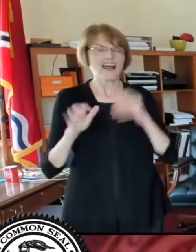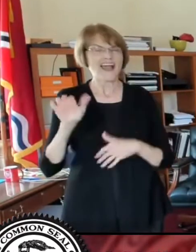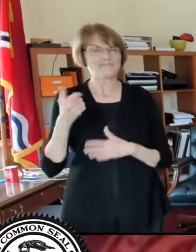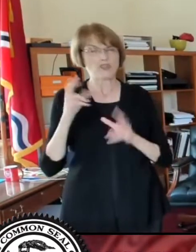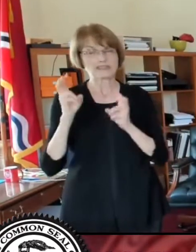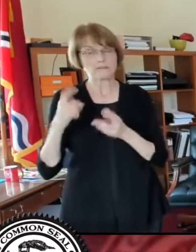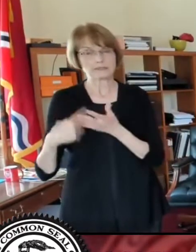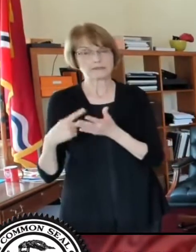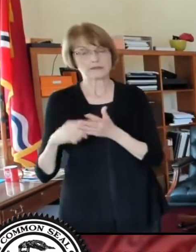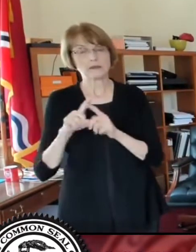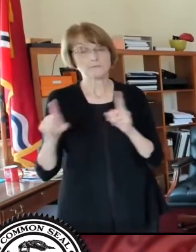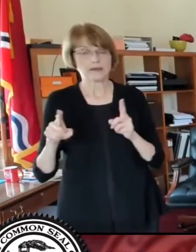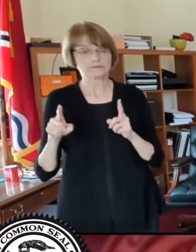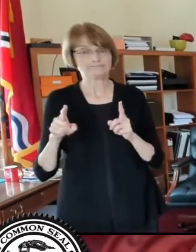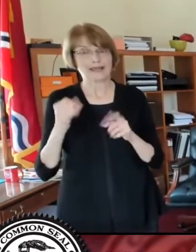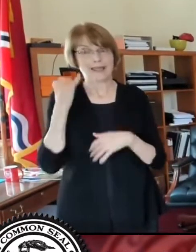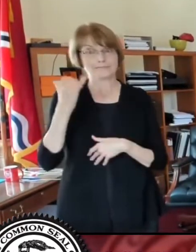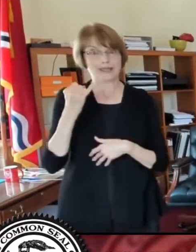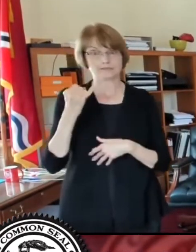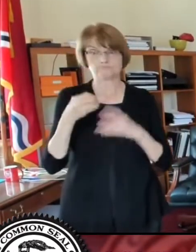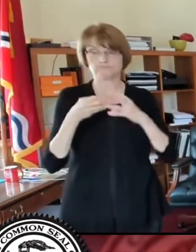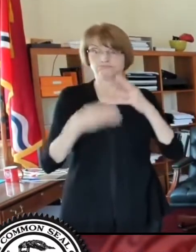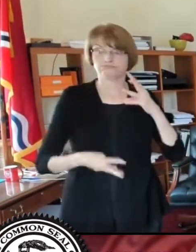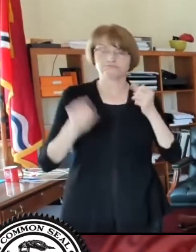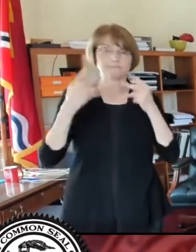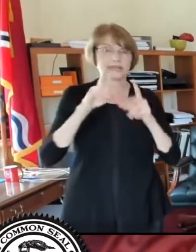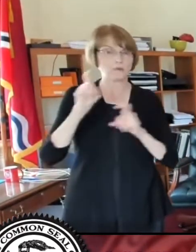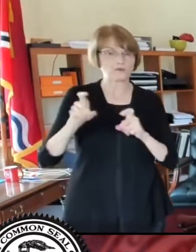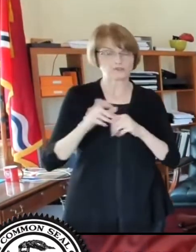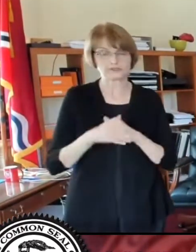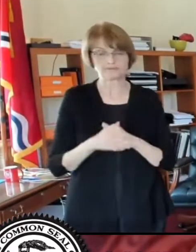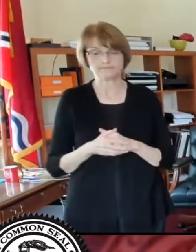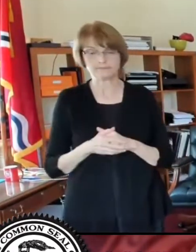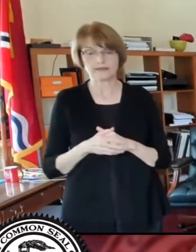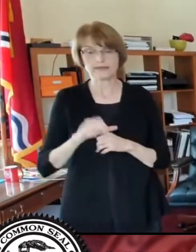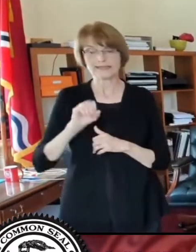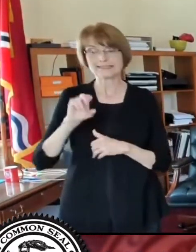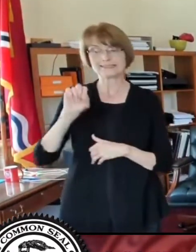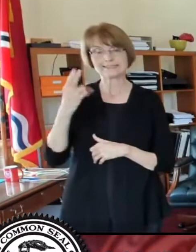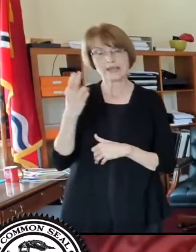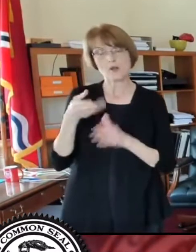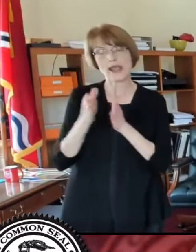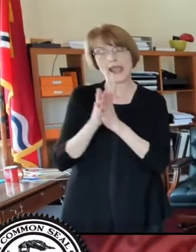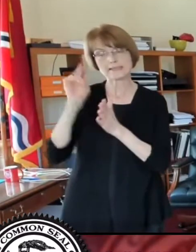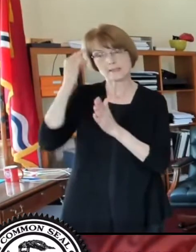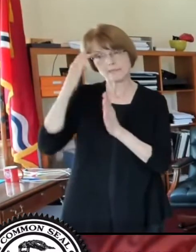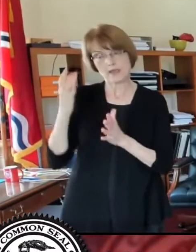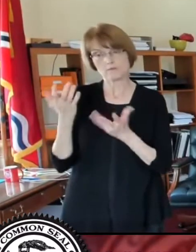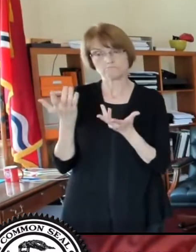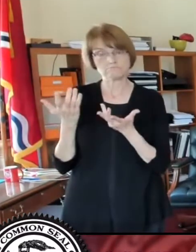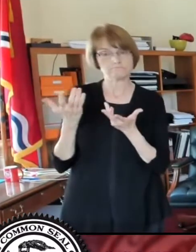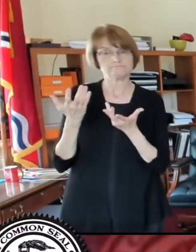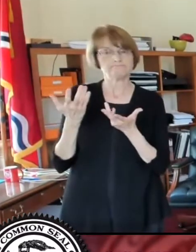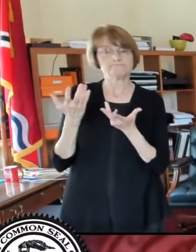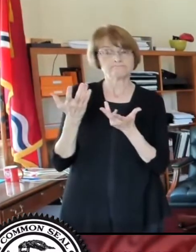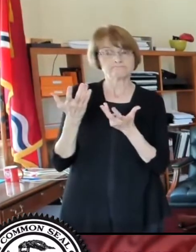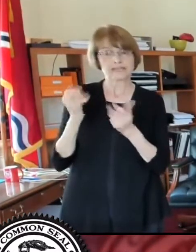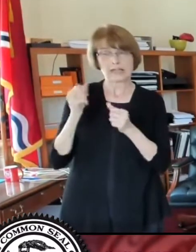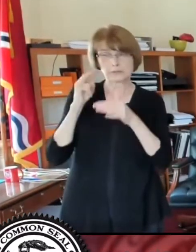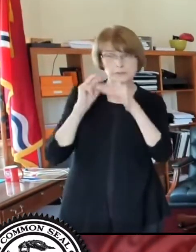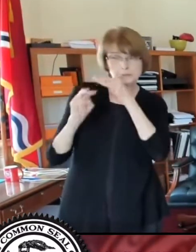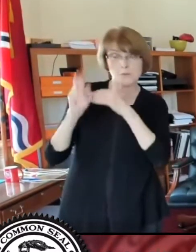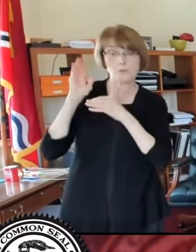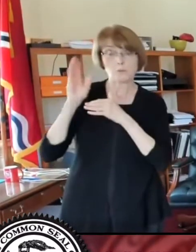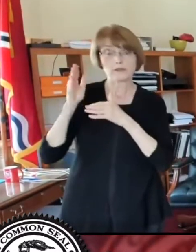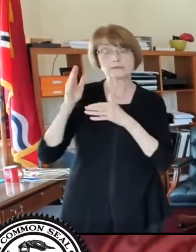about, but I bet you have lots of questions. So let's go to questions. Sarah asked the mayor, do you have any foresight about whether or not St. Louis